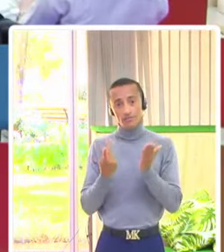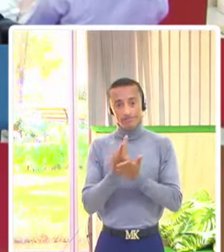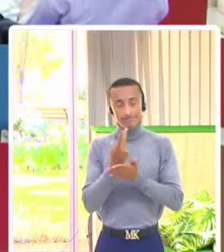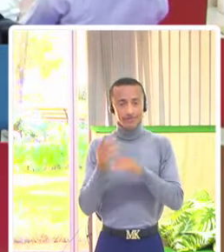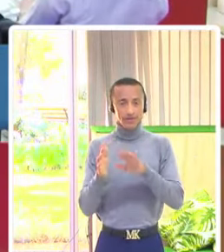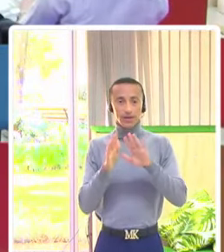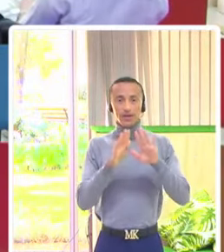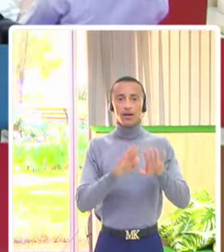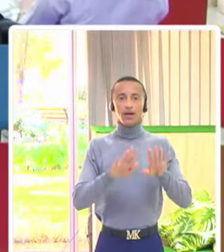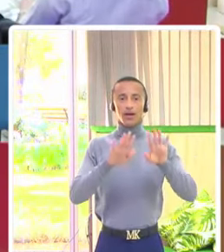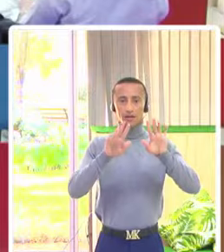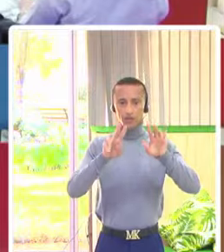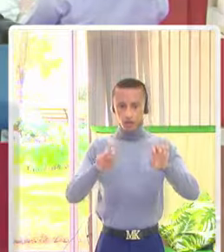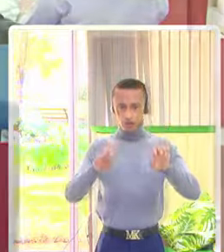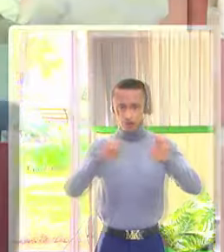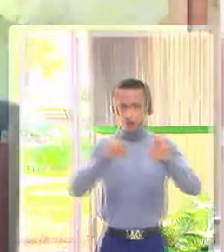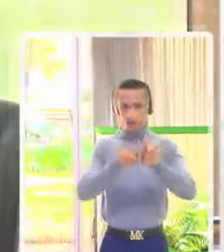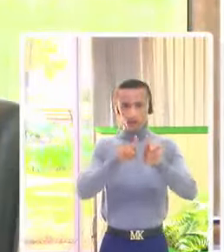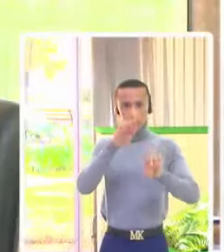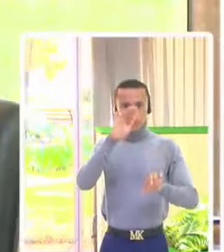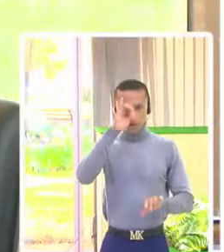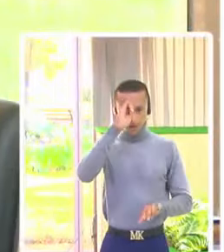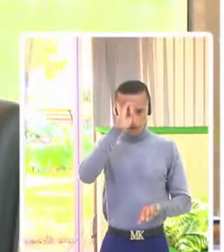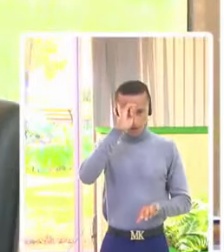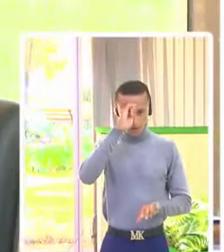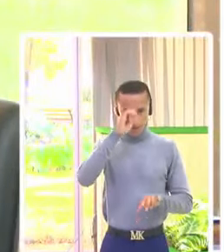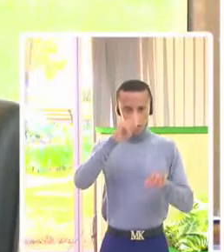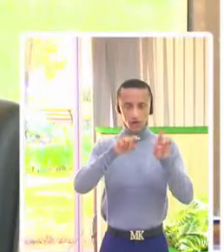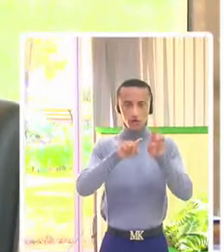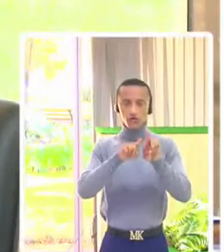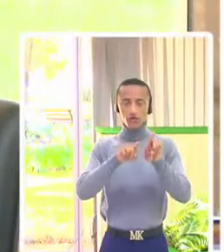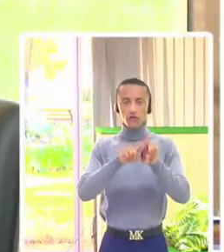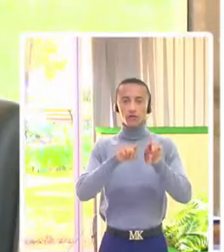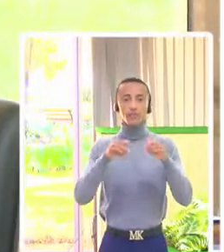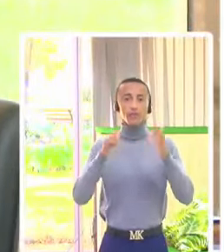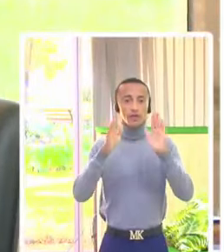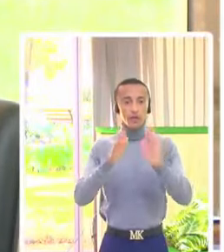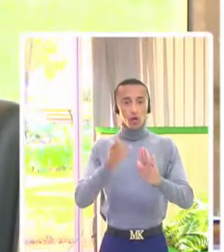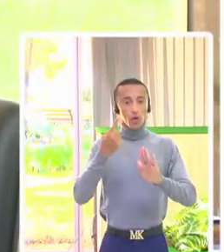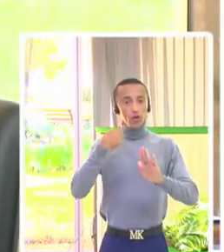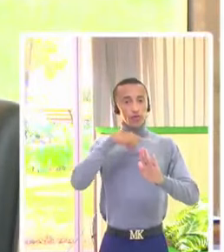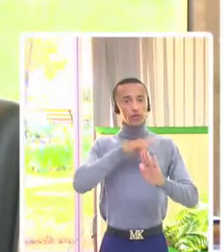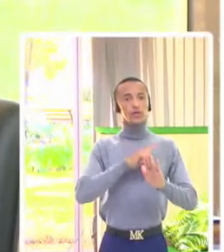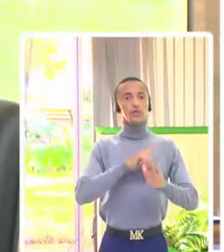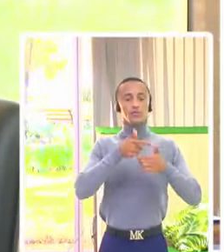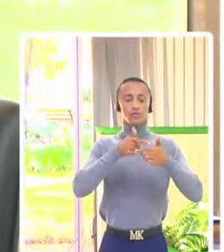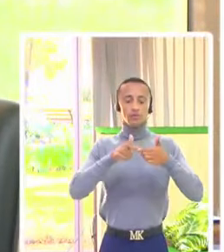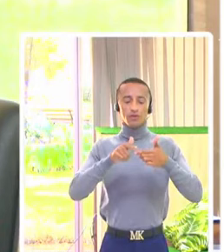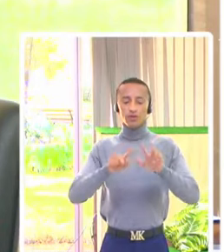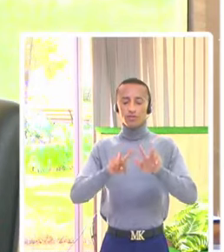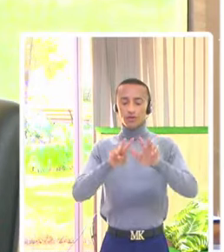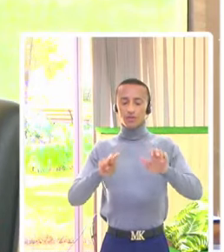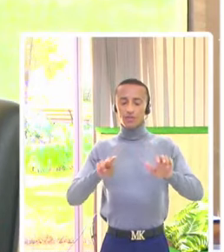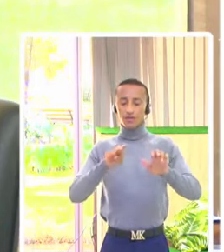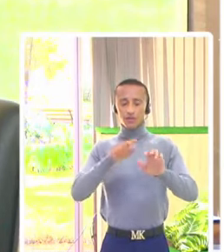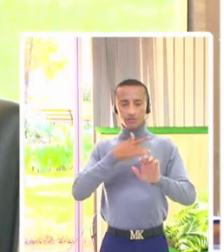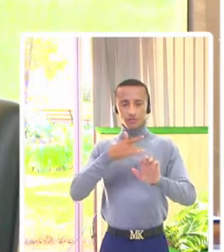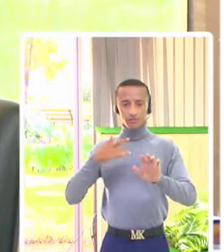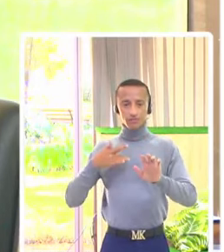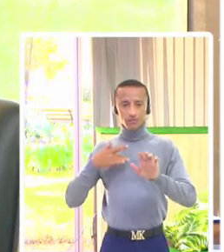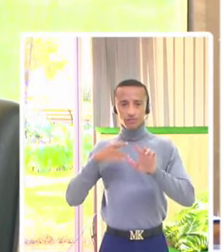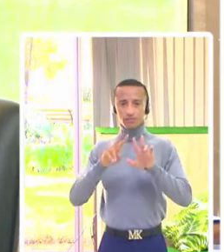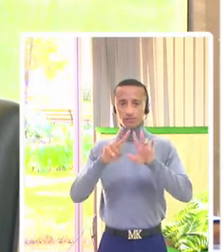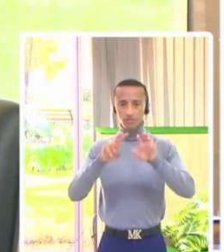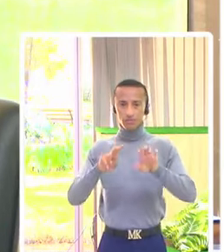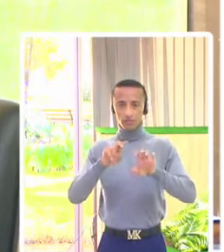to many other countries, there's still massive gaps in terms of health, education, improvement. There have been very significant improvements